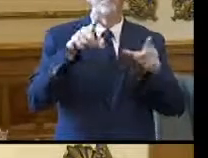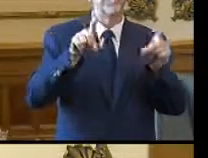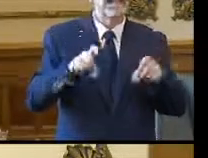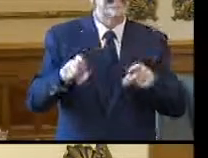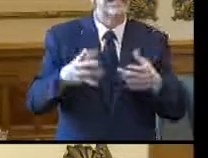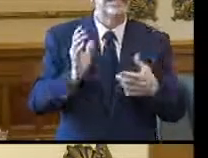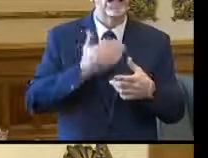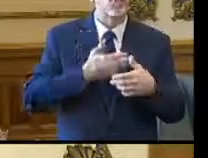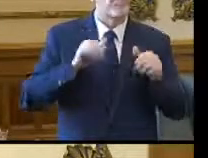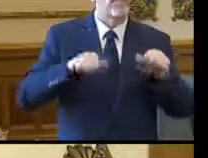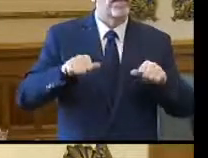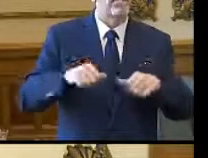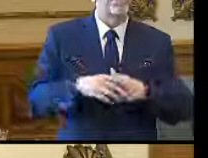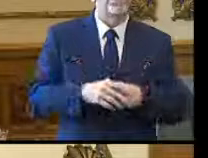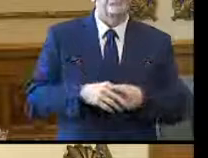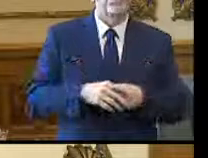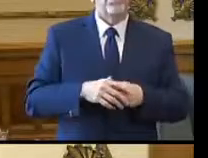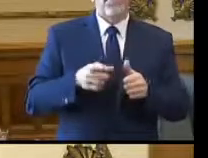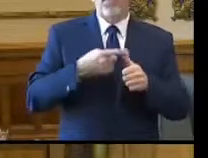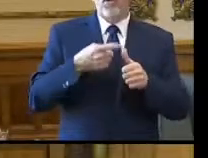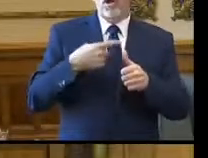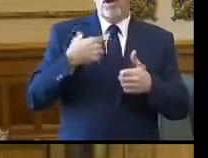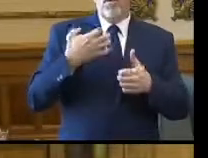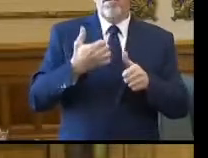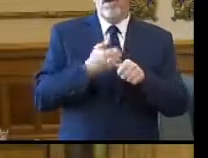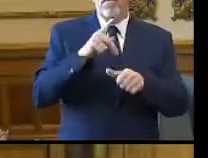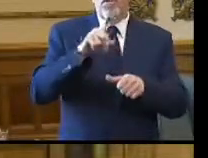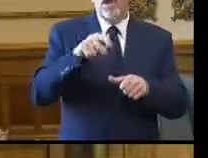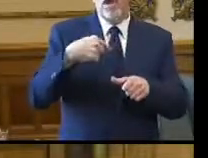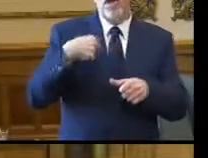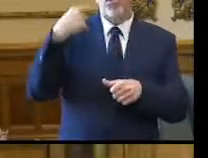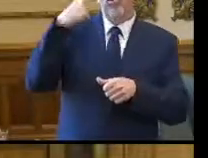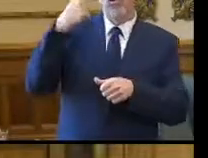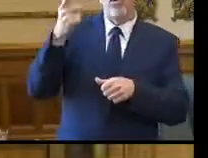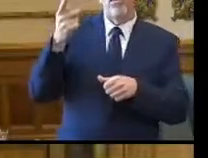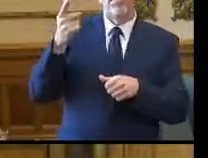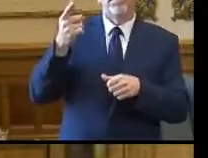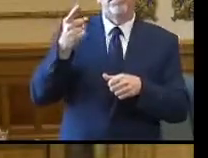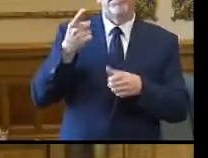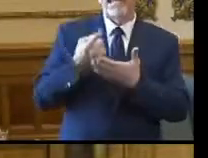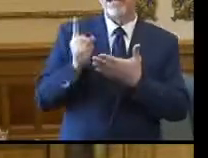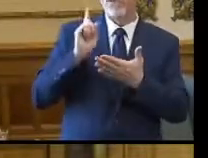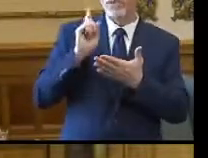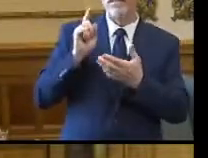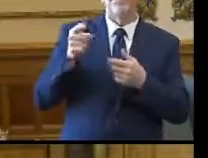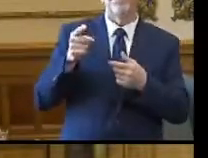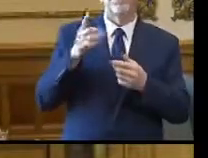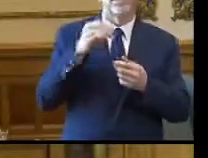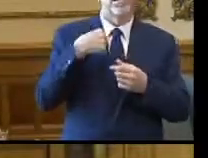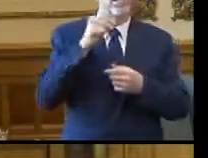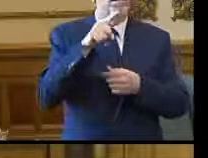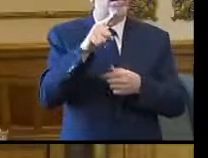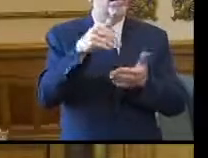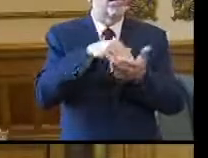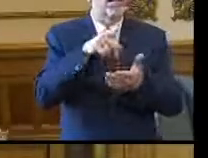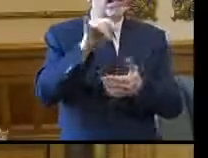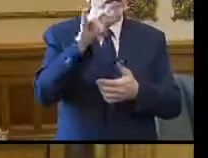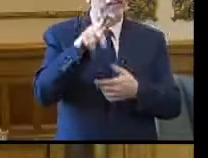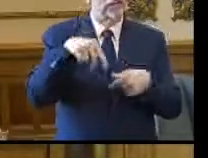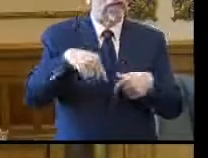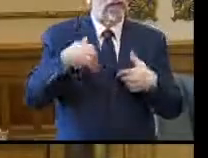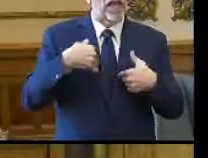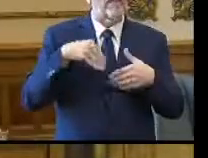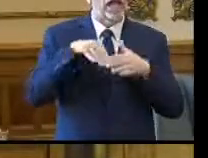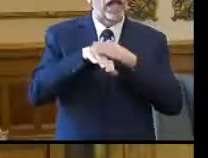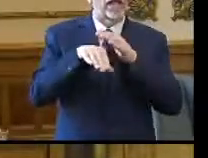expanded role, one of the most important things that we switch to now is resource management and helping our partners get the resources